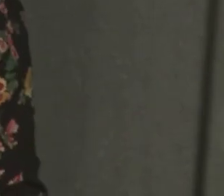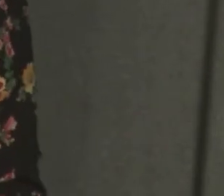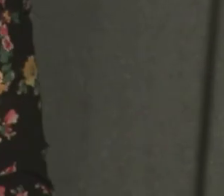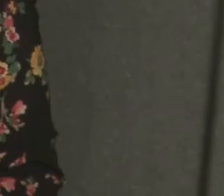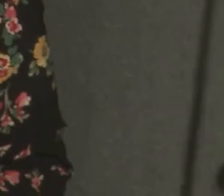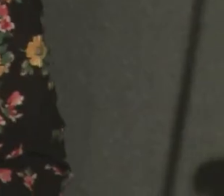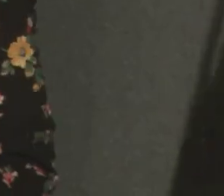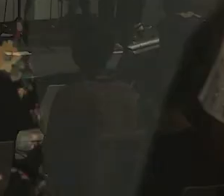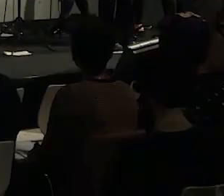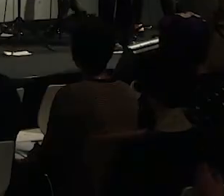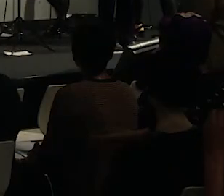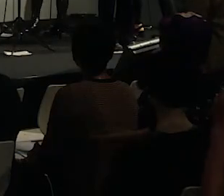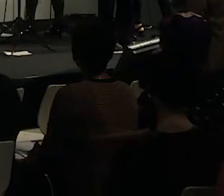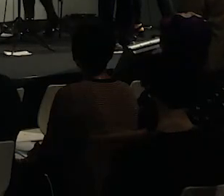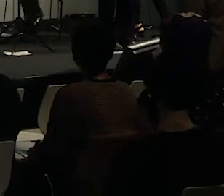later.